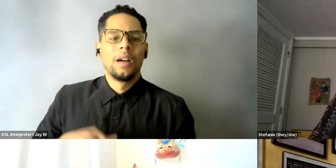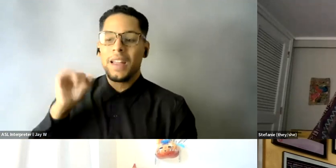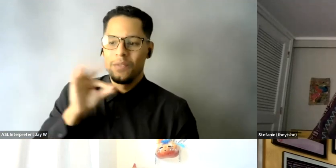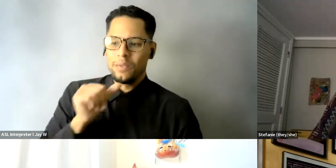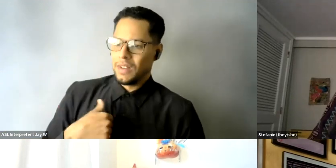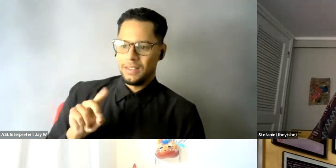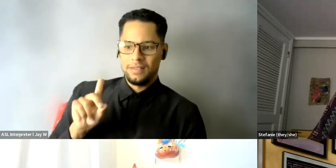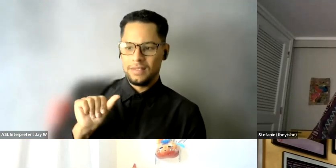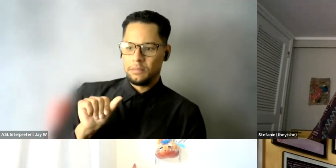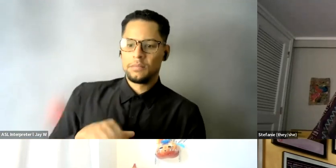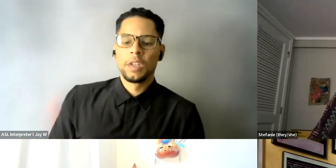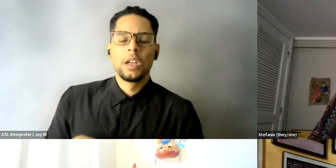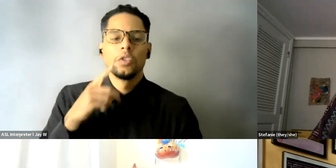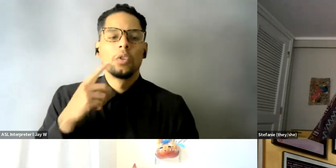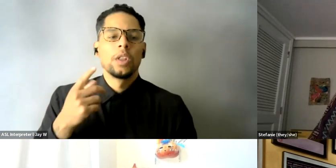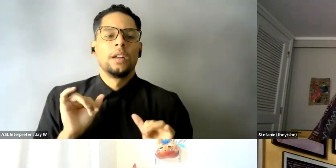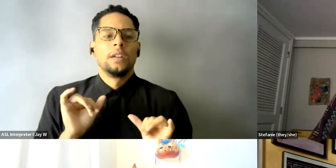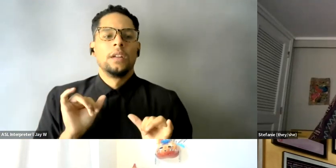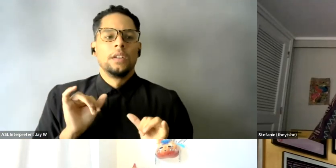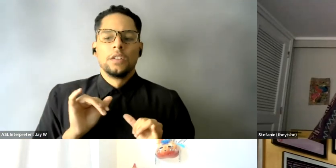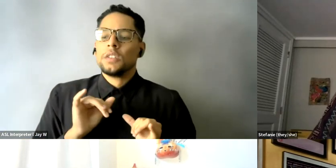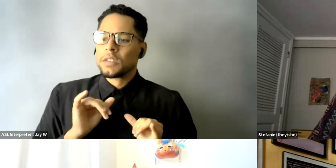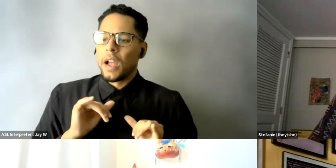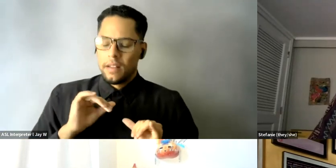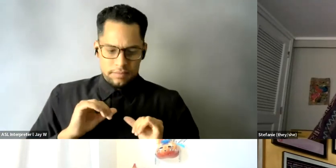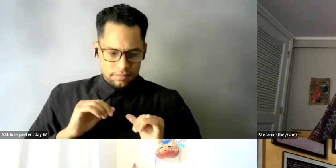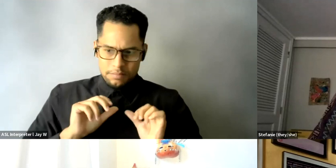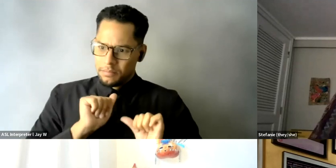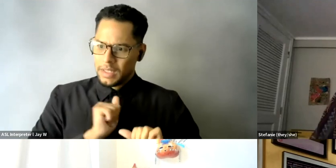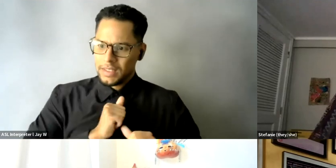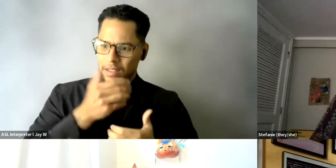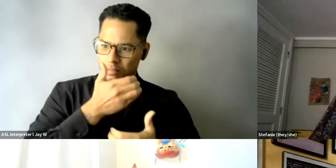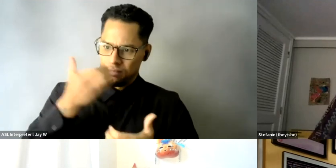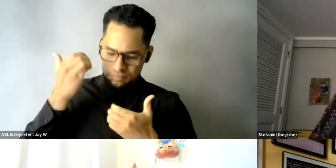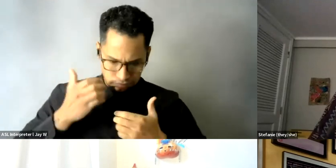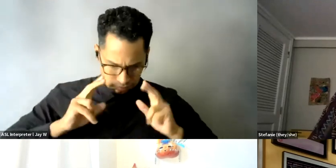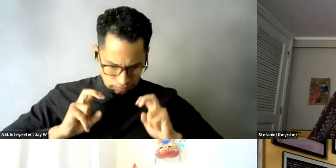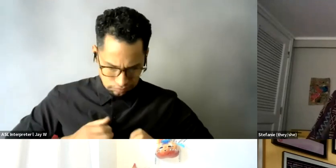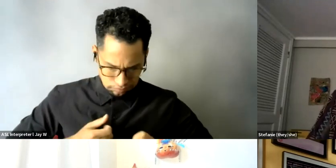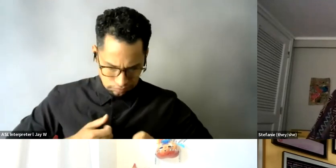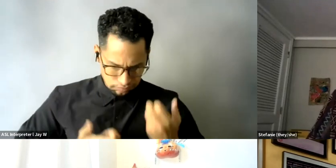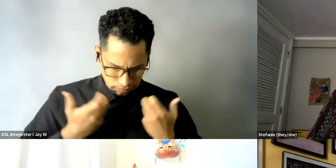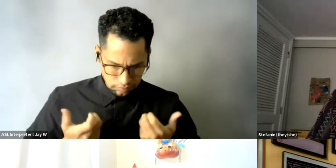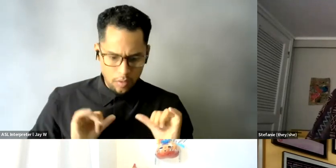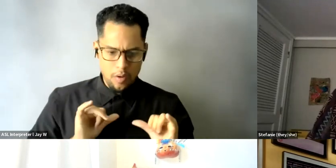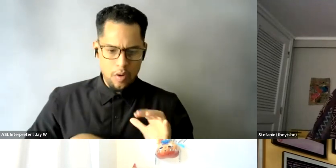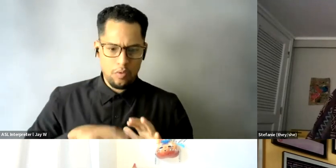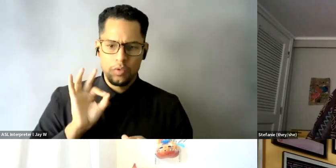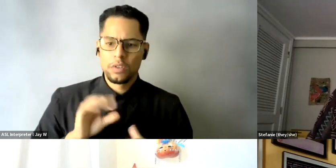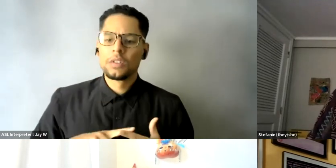that. And I would say that that's an example of that disconnect between head and heart,